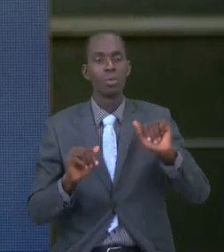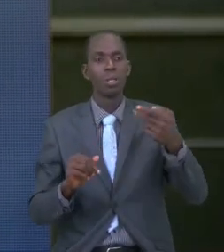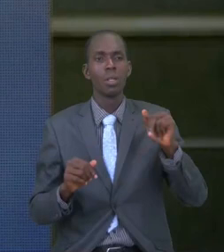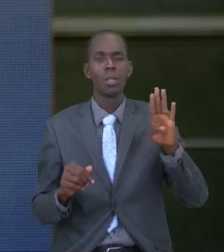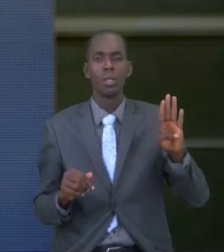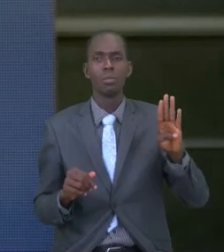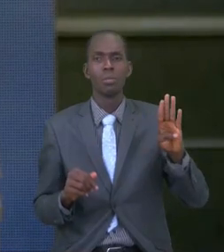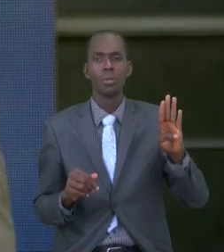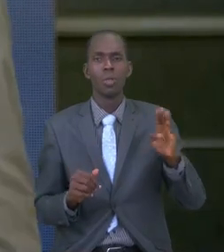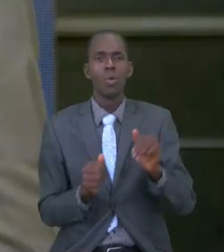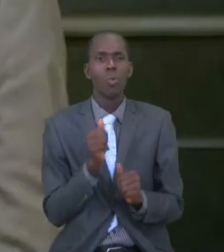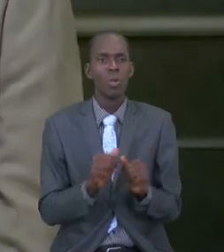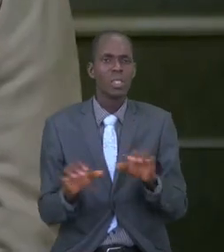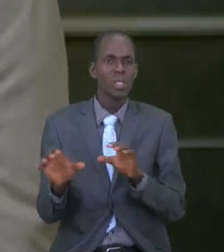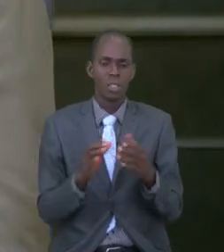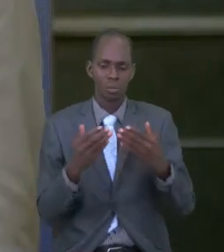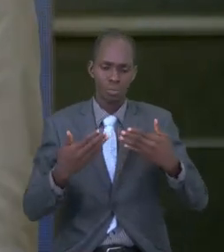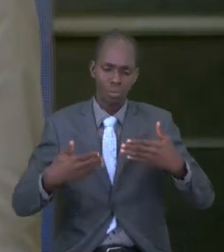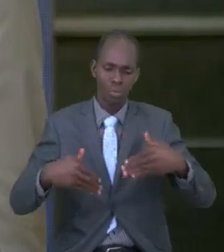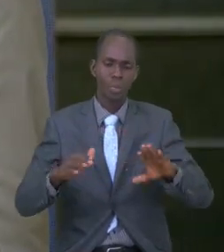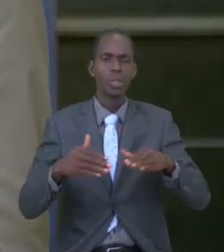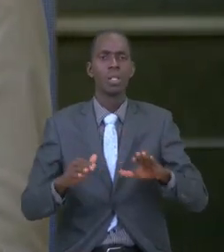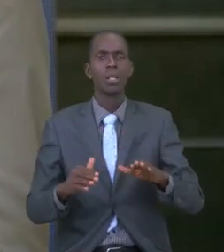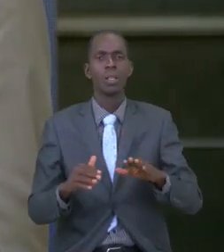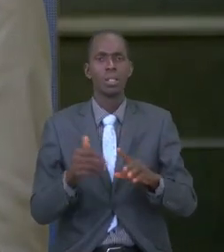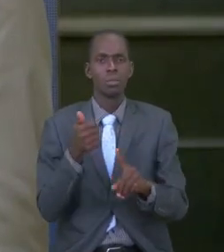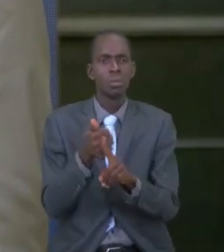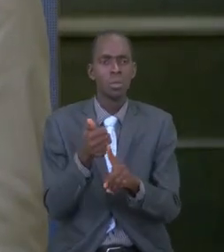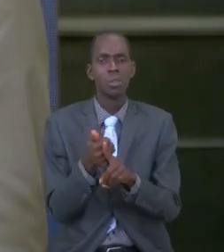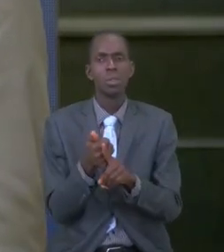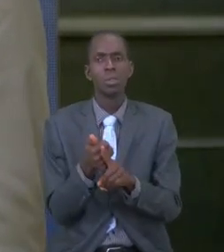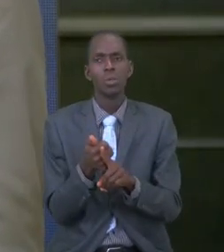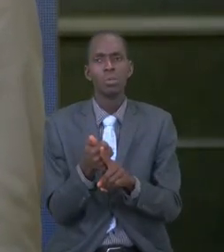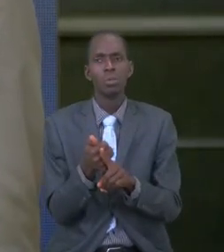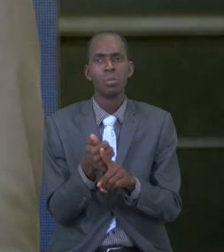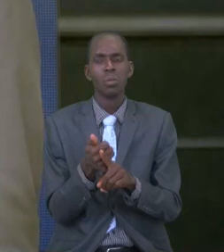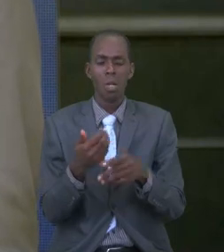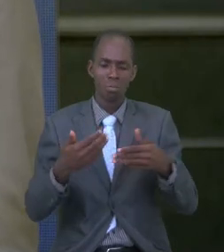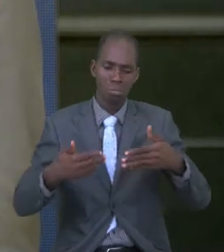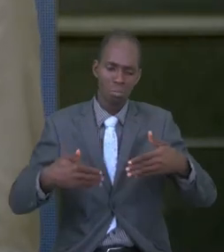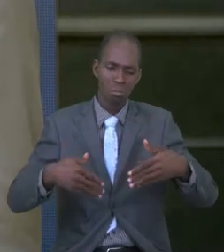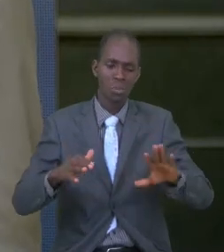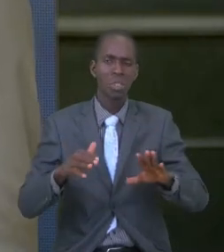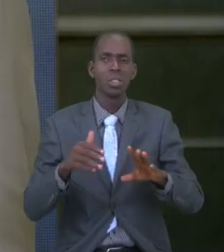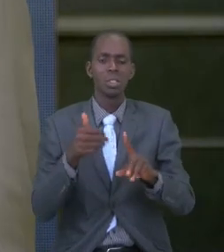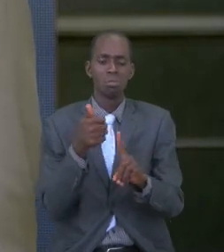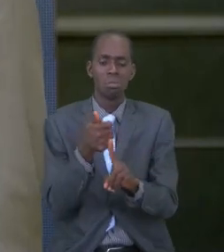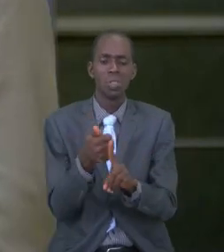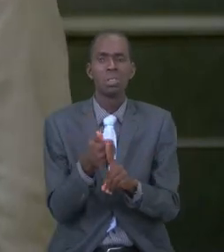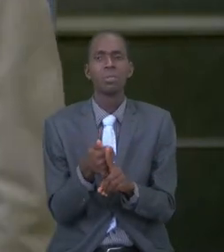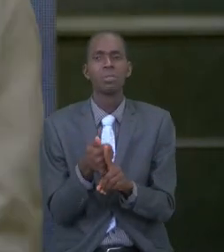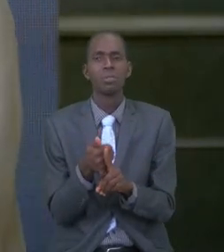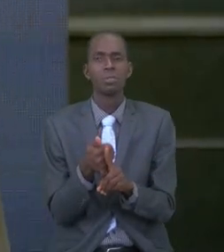Ahab, which did sell himself sell